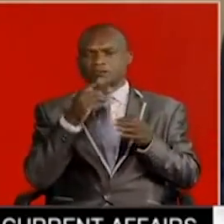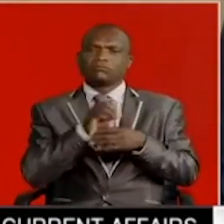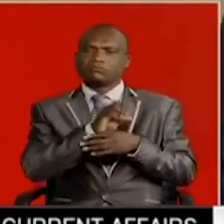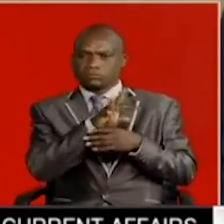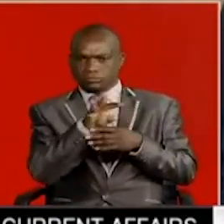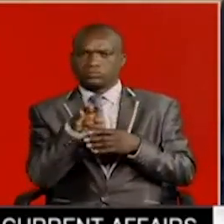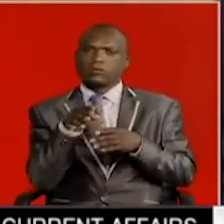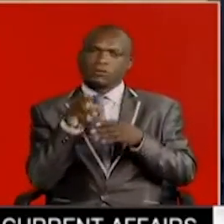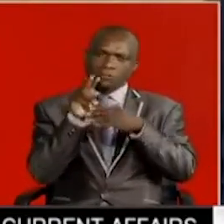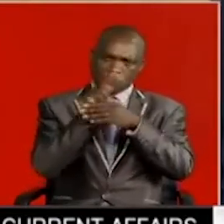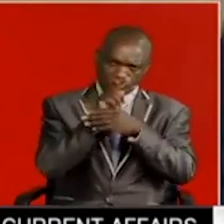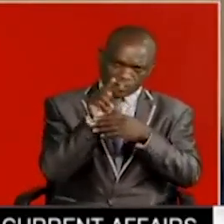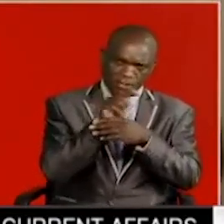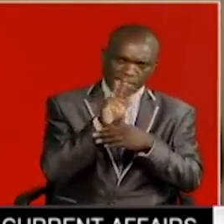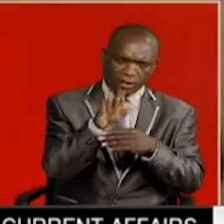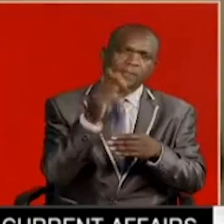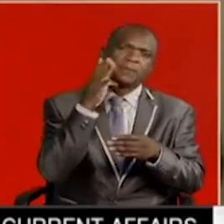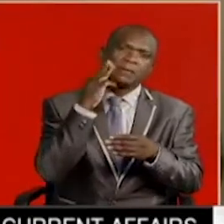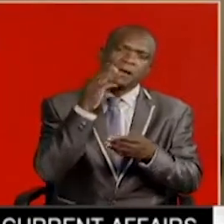safety surveillance manual.